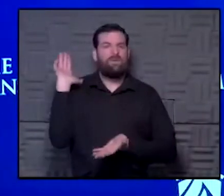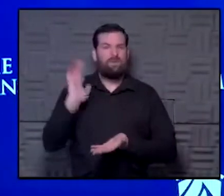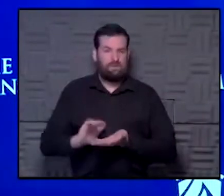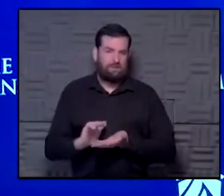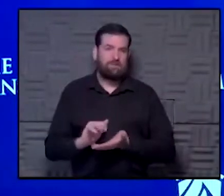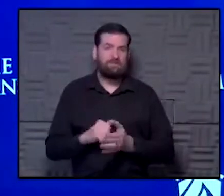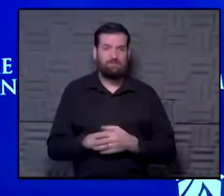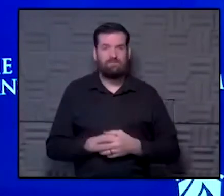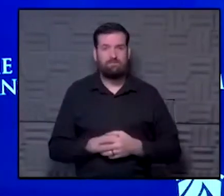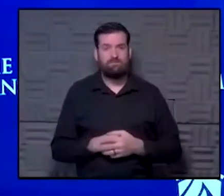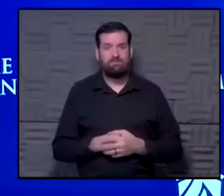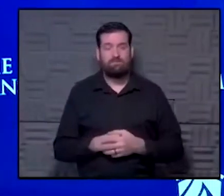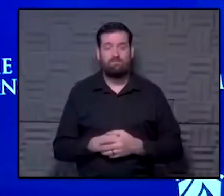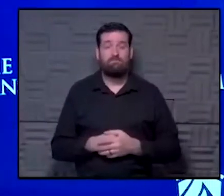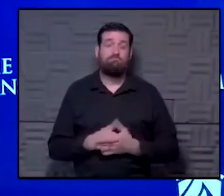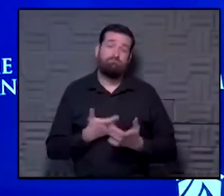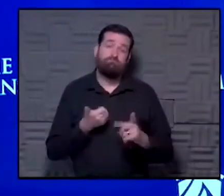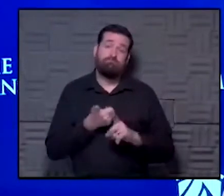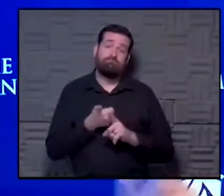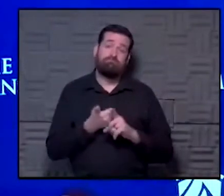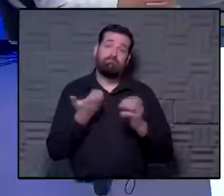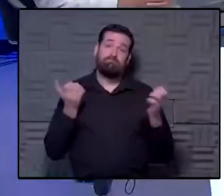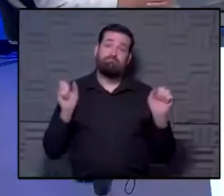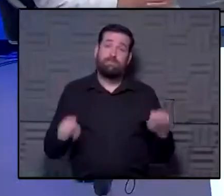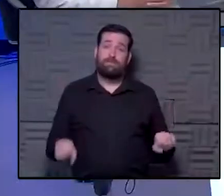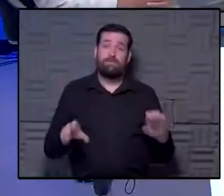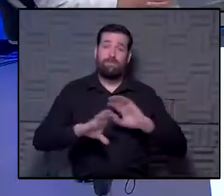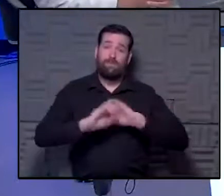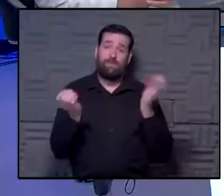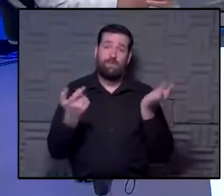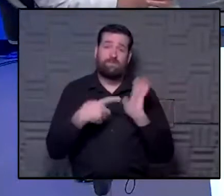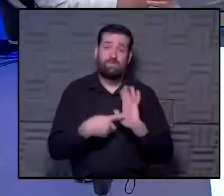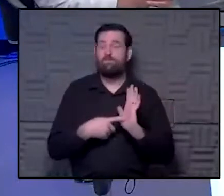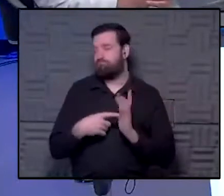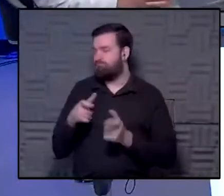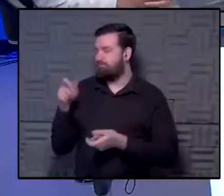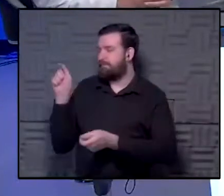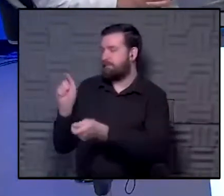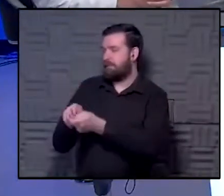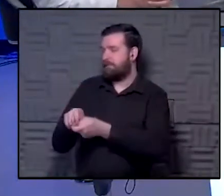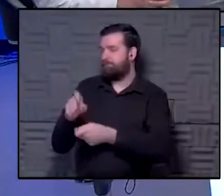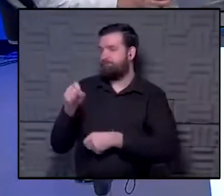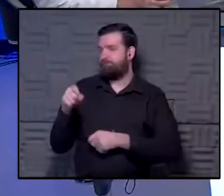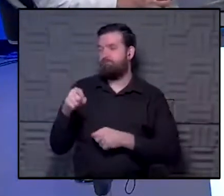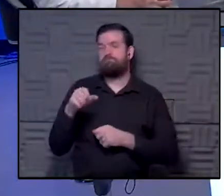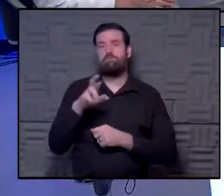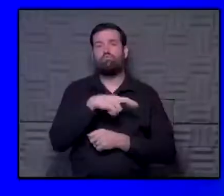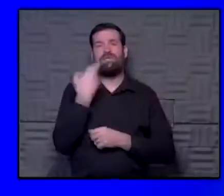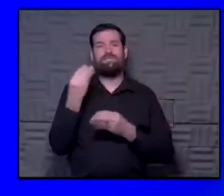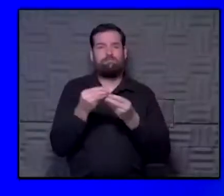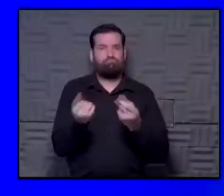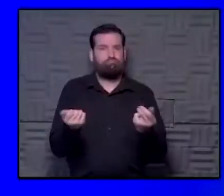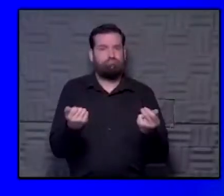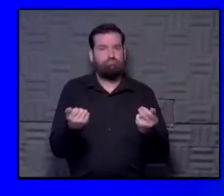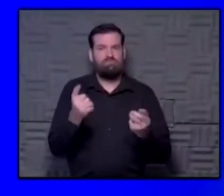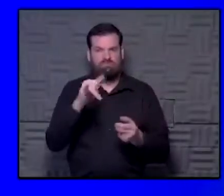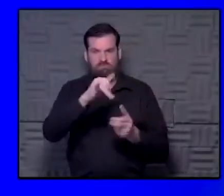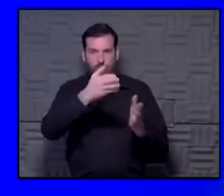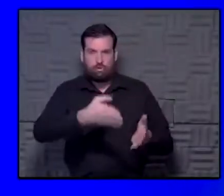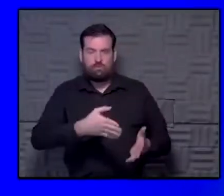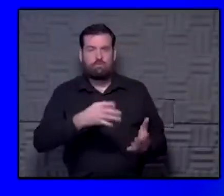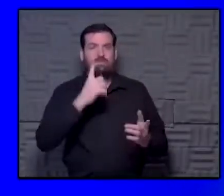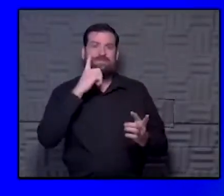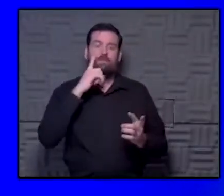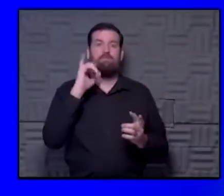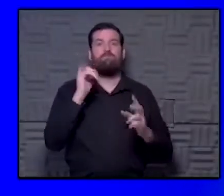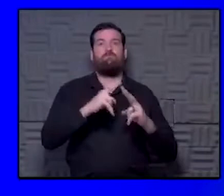pass on, because you may well be asymptomatic. Yeah, I think that's exactly right. It's risk mitigation. This person sounds very